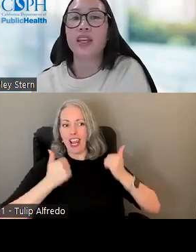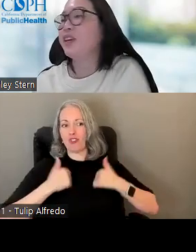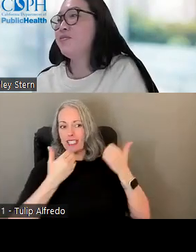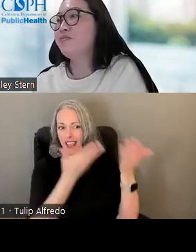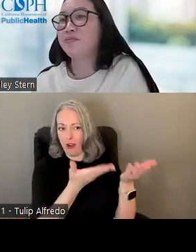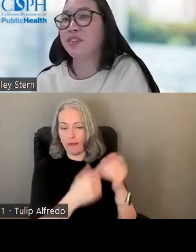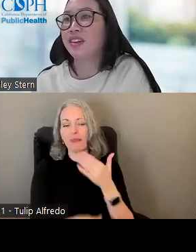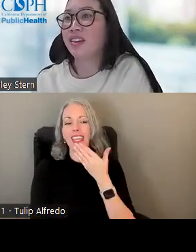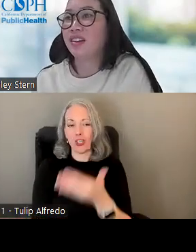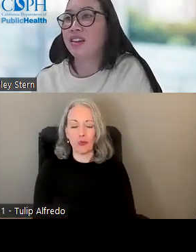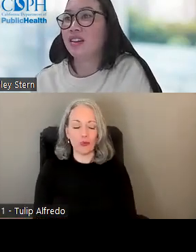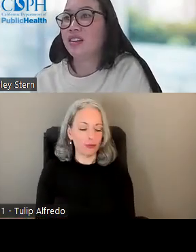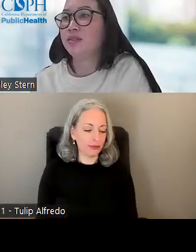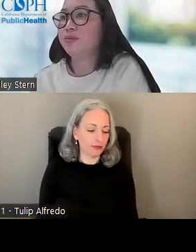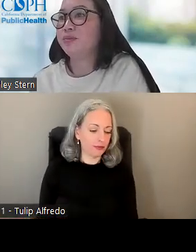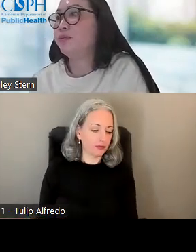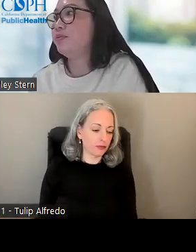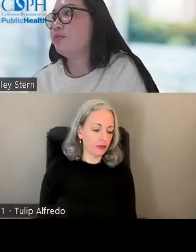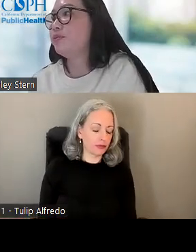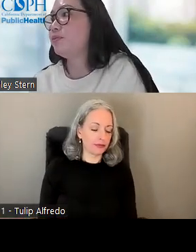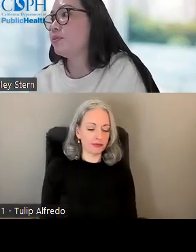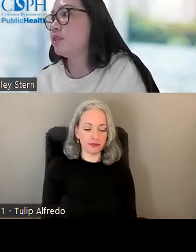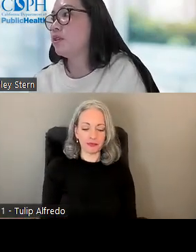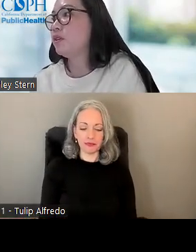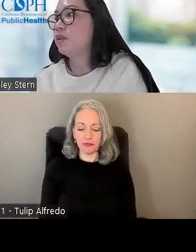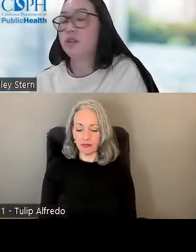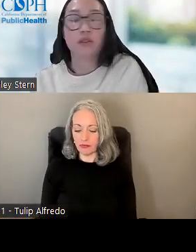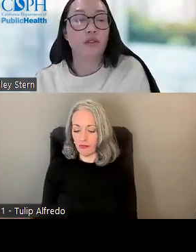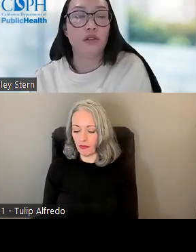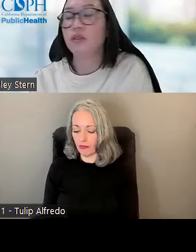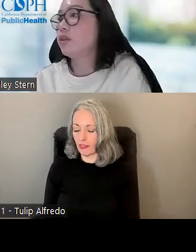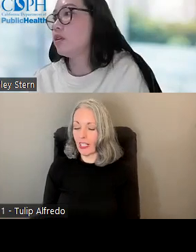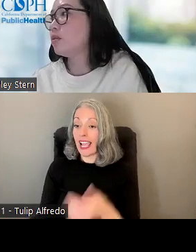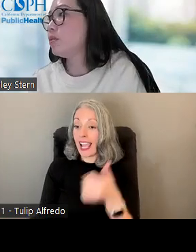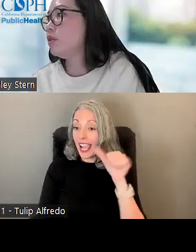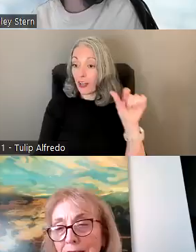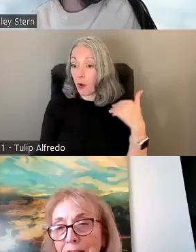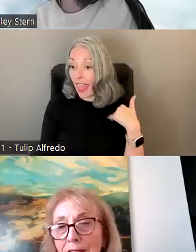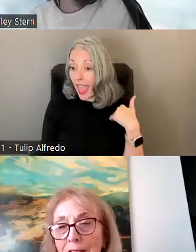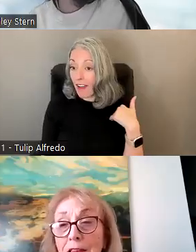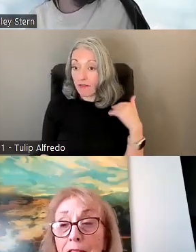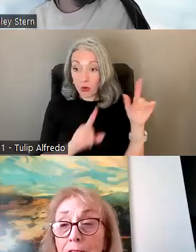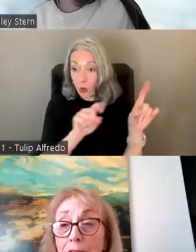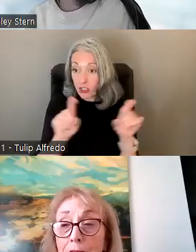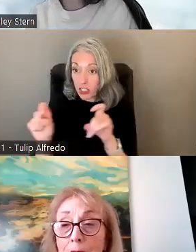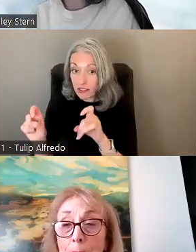alzheimersd@cdph.ca.gov. Thank you. Does anyone have questions for Lindley?